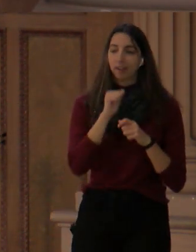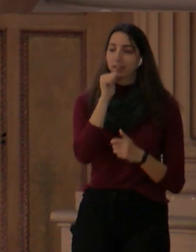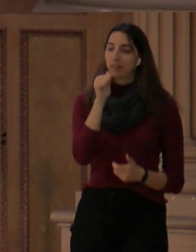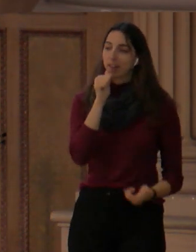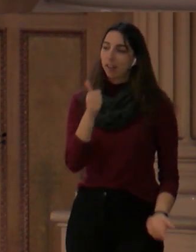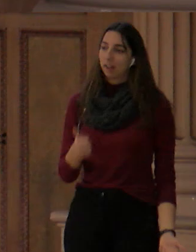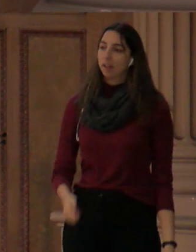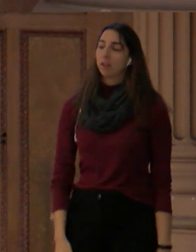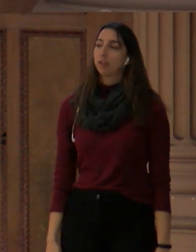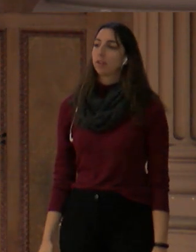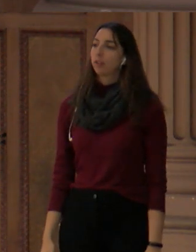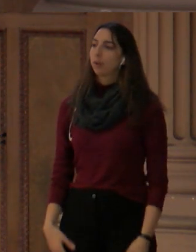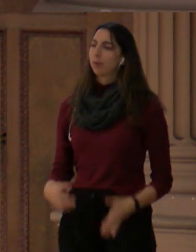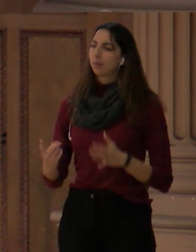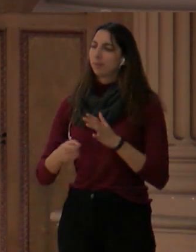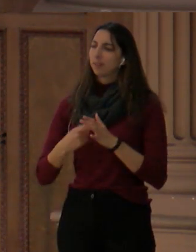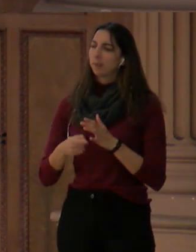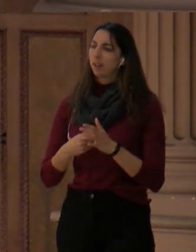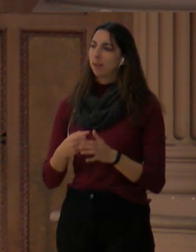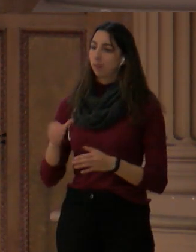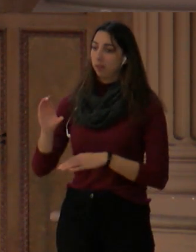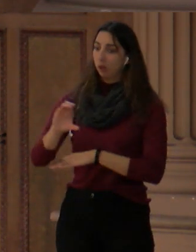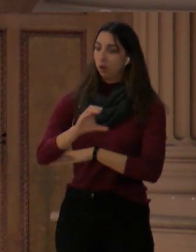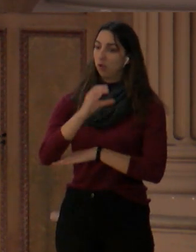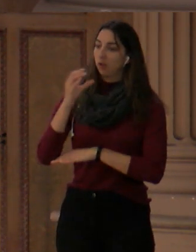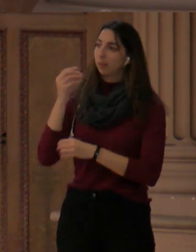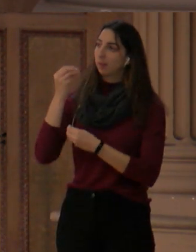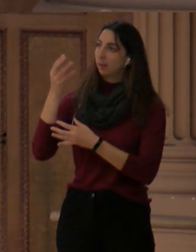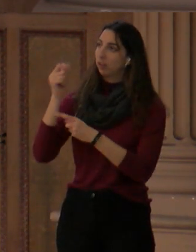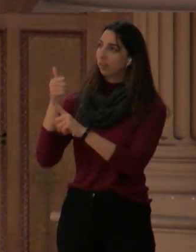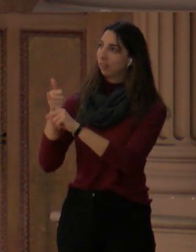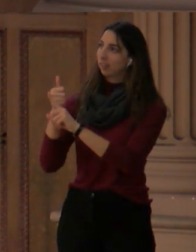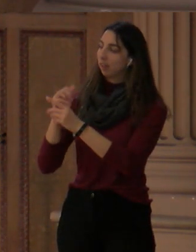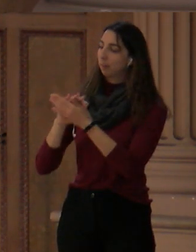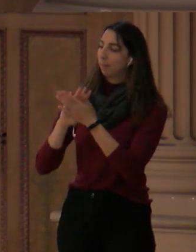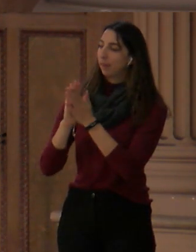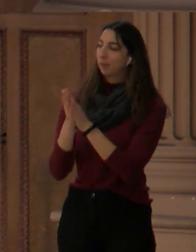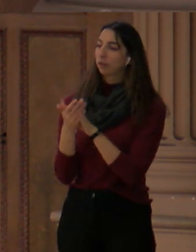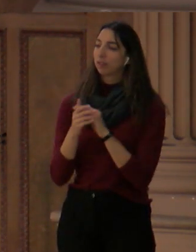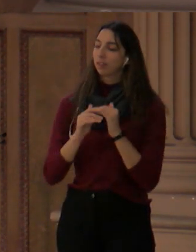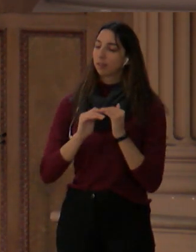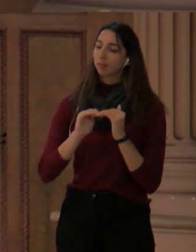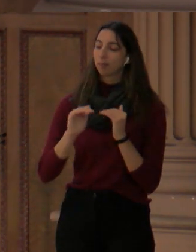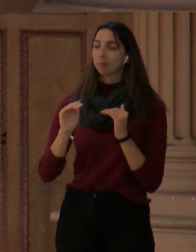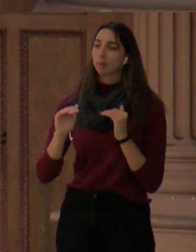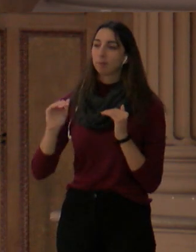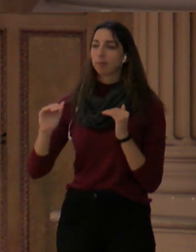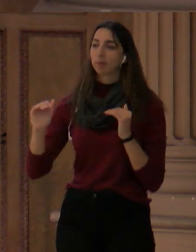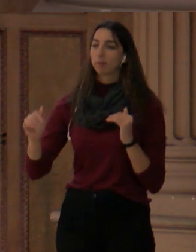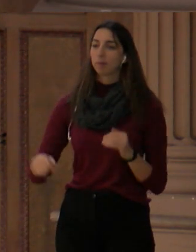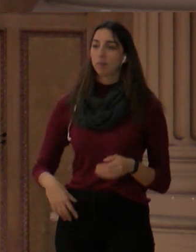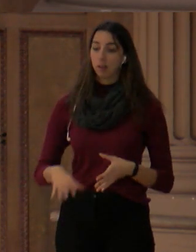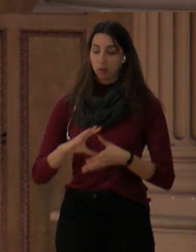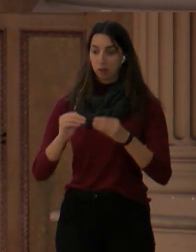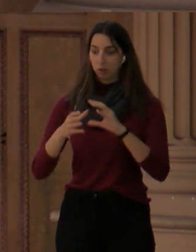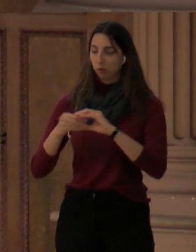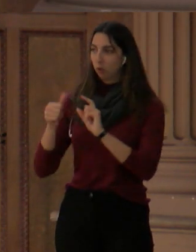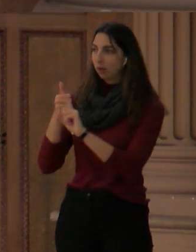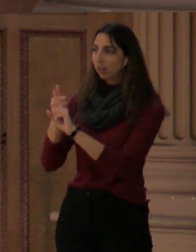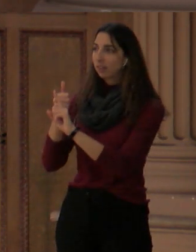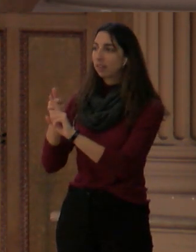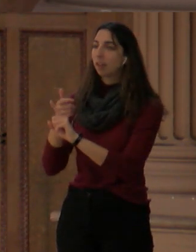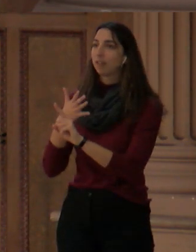And sometimes even the message of Christmas for us can become just sentiment. Where the story is just sort of the background music at Target.